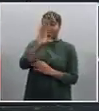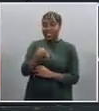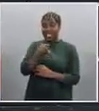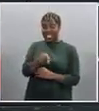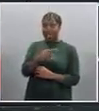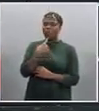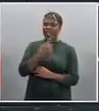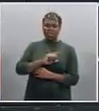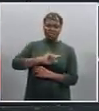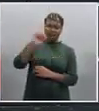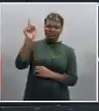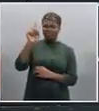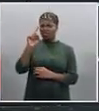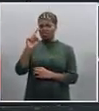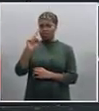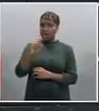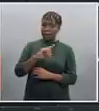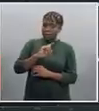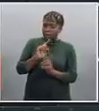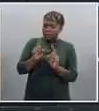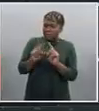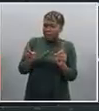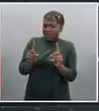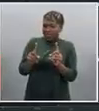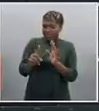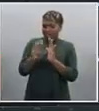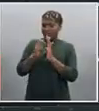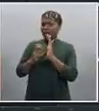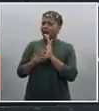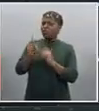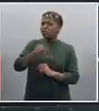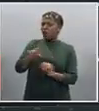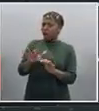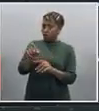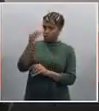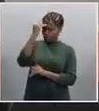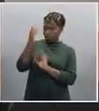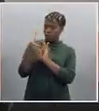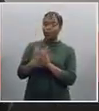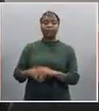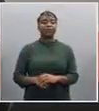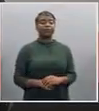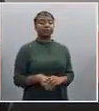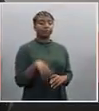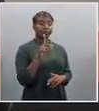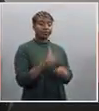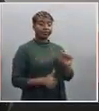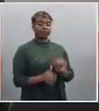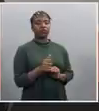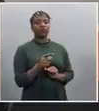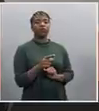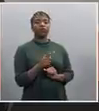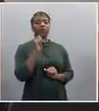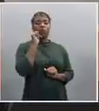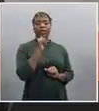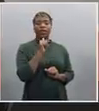country, we're saying this is a witch hunt. How are these regulations wrong? You're a legal expert. Well, to start off with, I think whether an athlete has